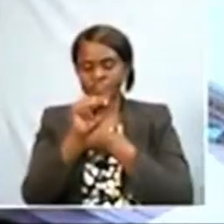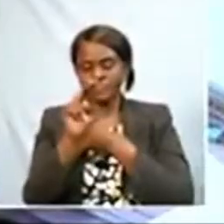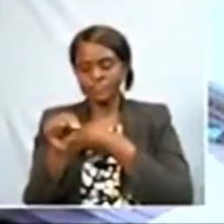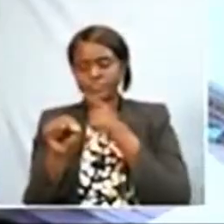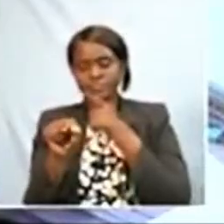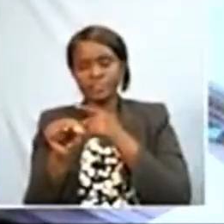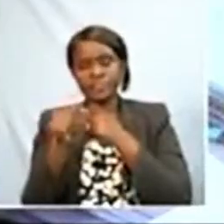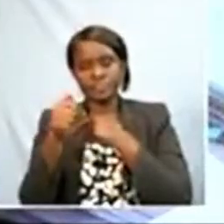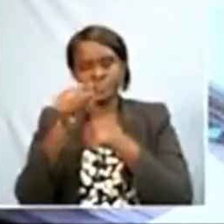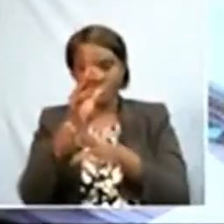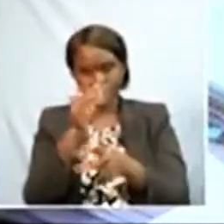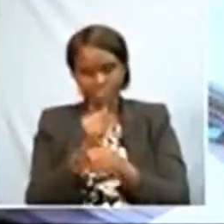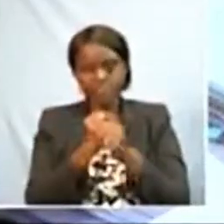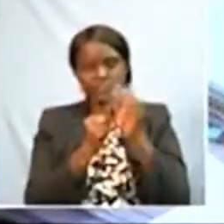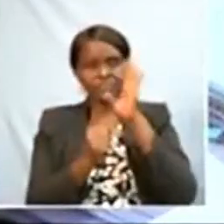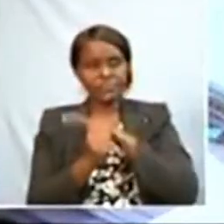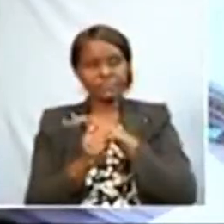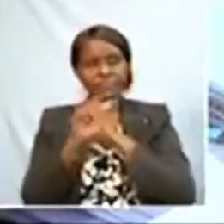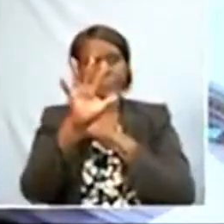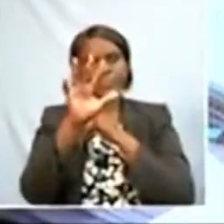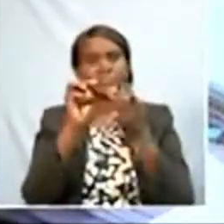2022, you received